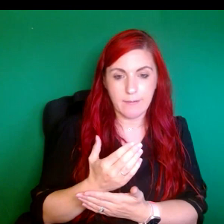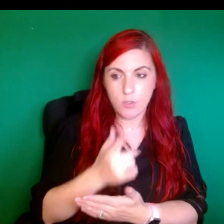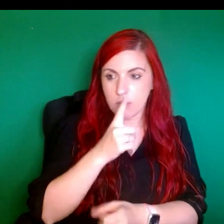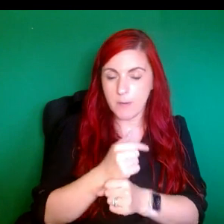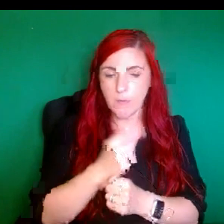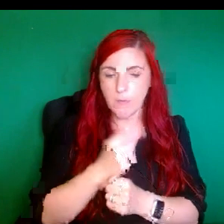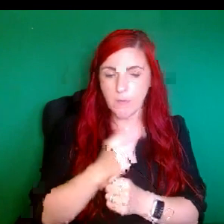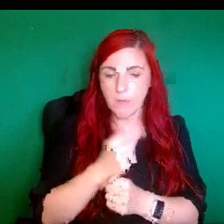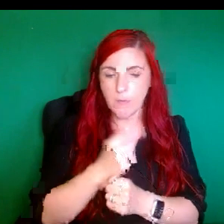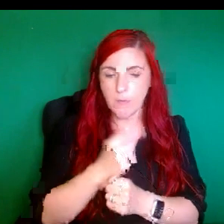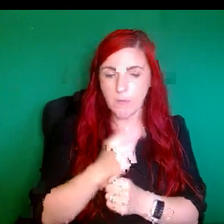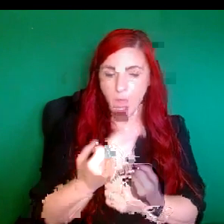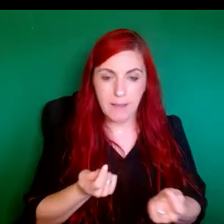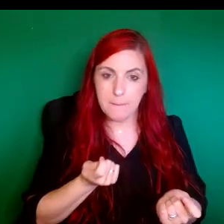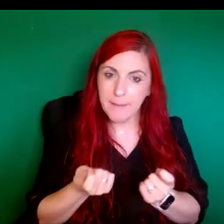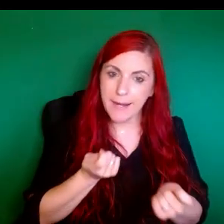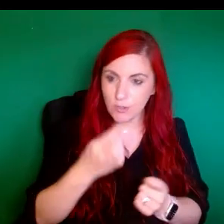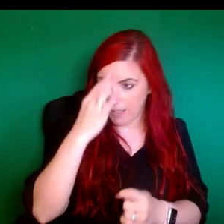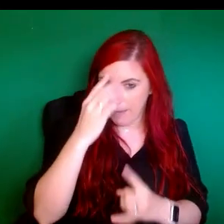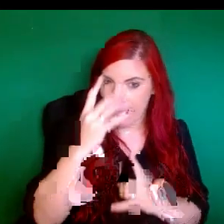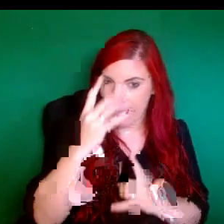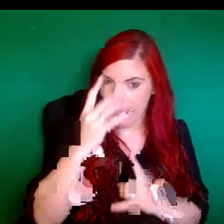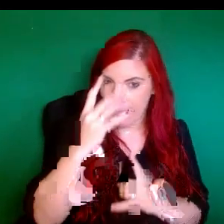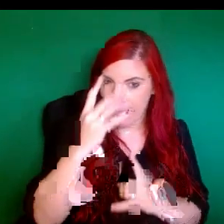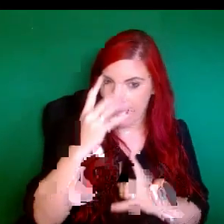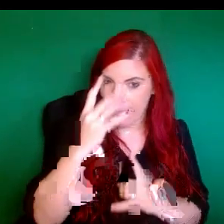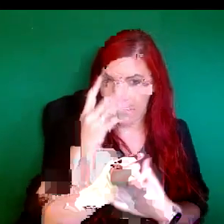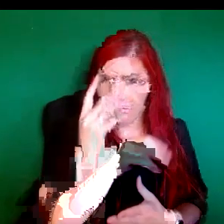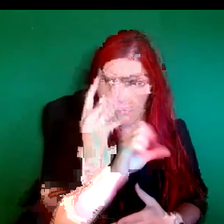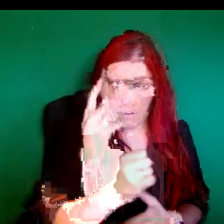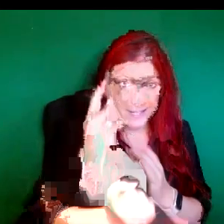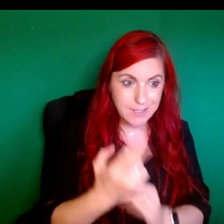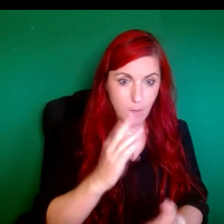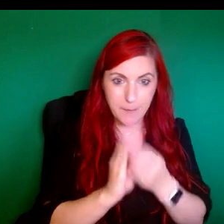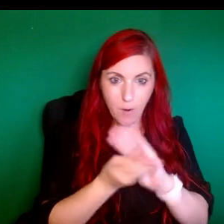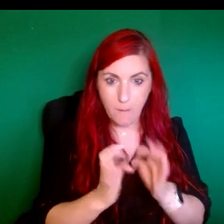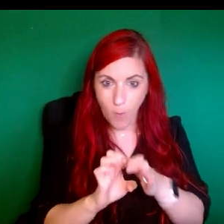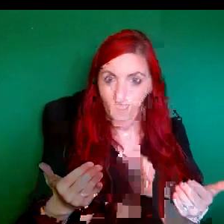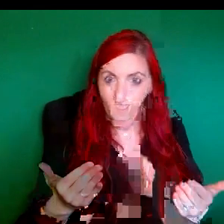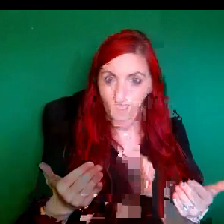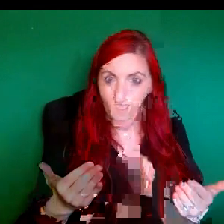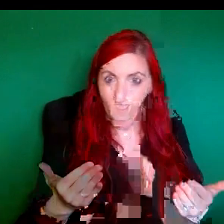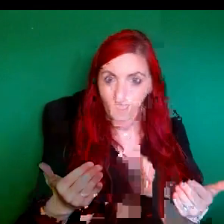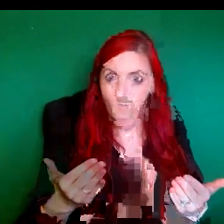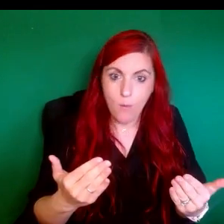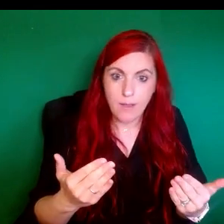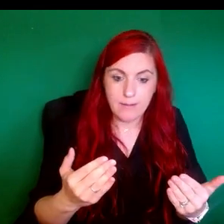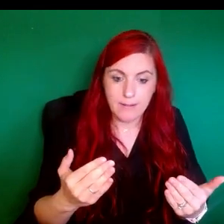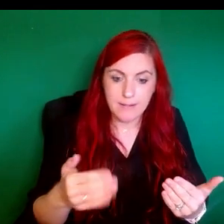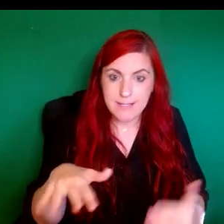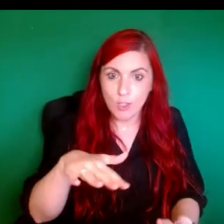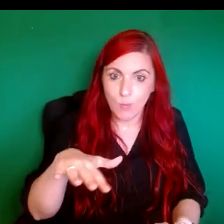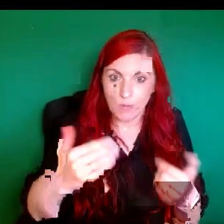James gave his story of his grief, his mental health difficulties with drugs, up in